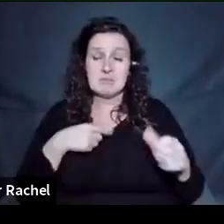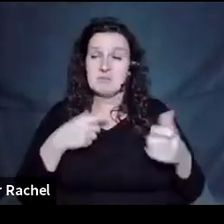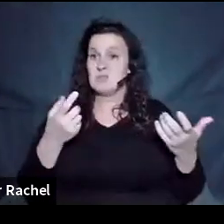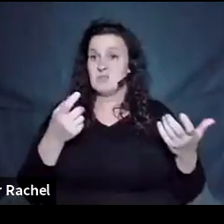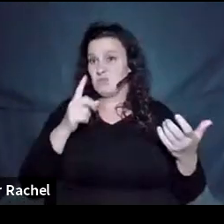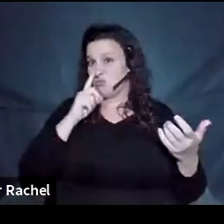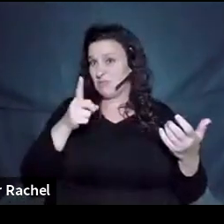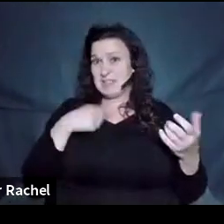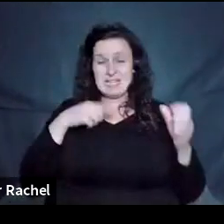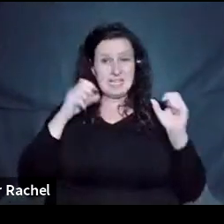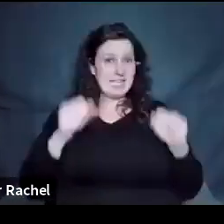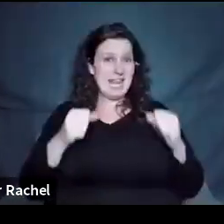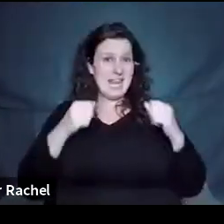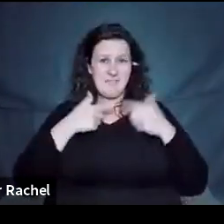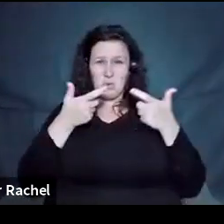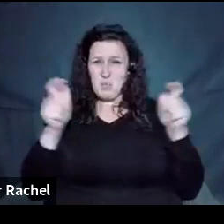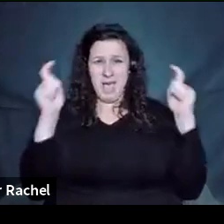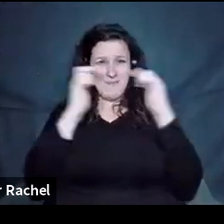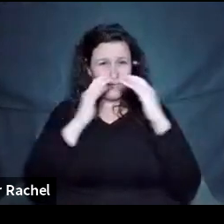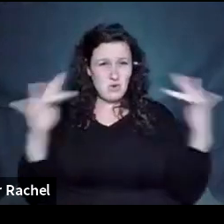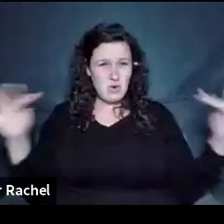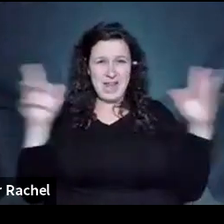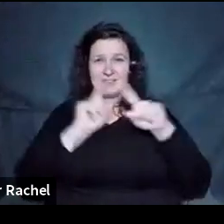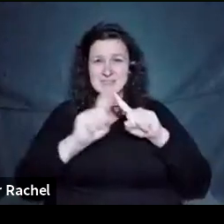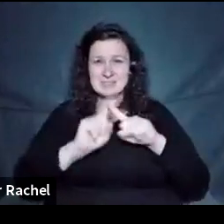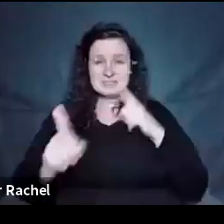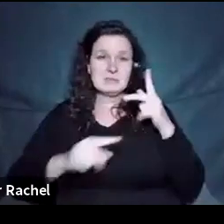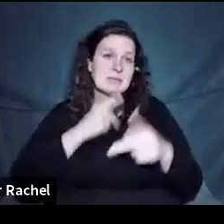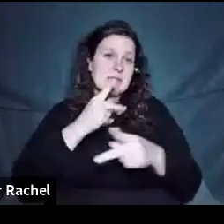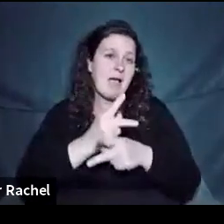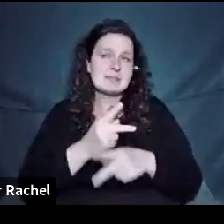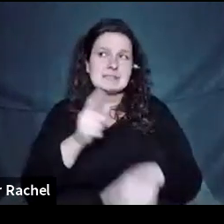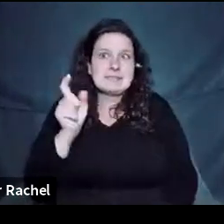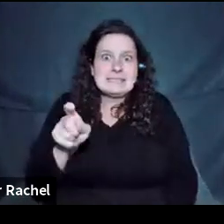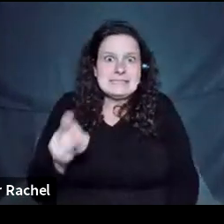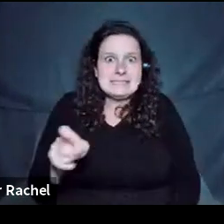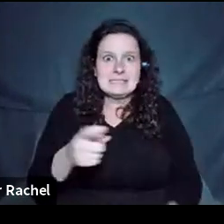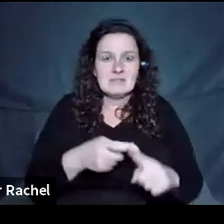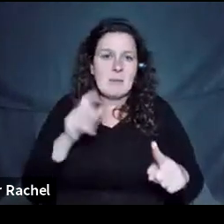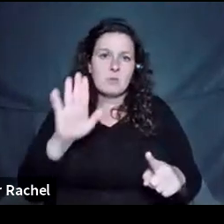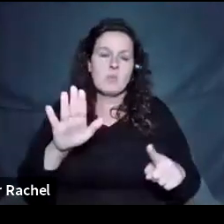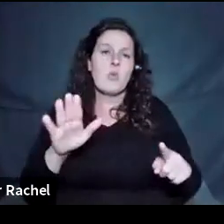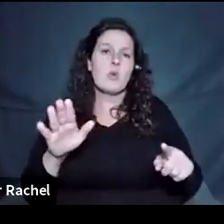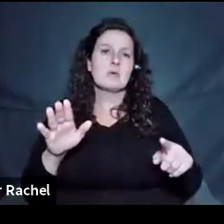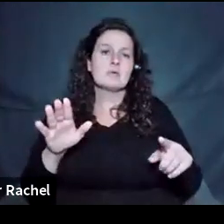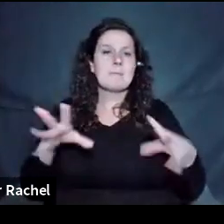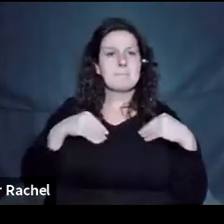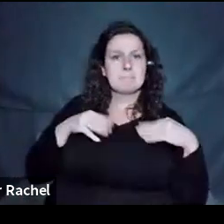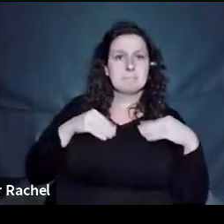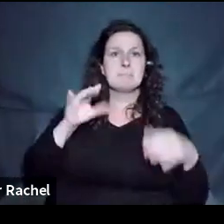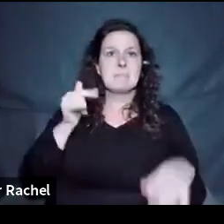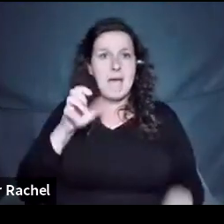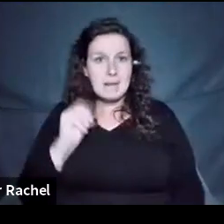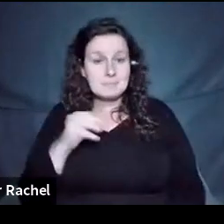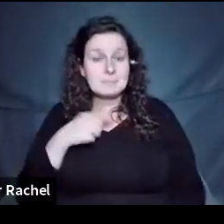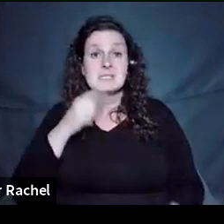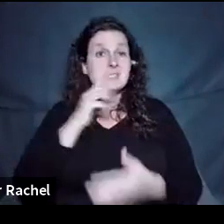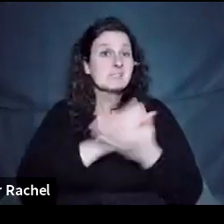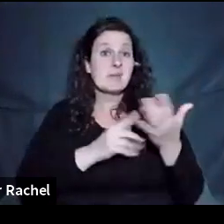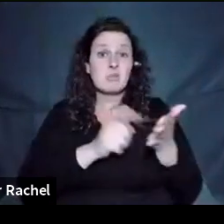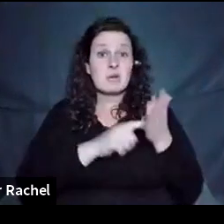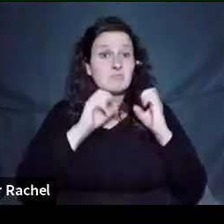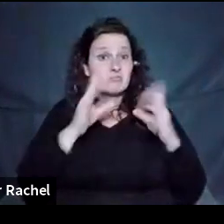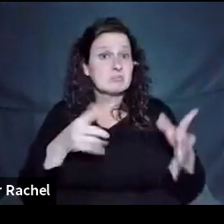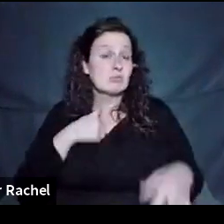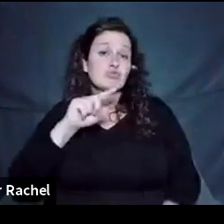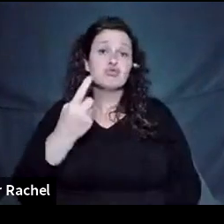a wide variety of needs from your bottom. I have some that don't require anything